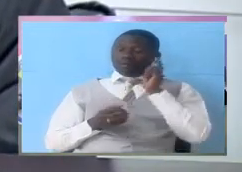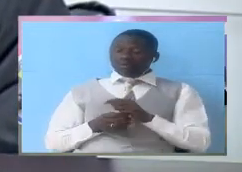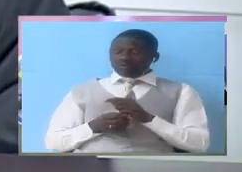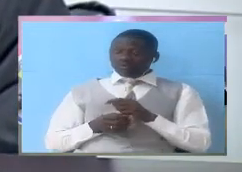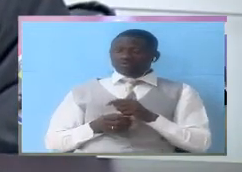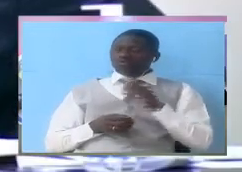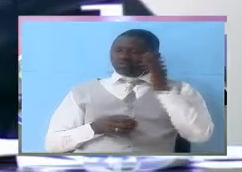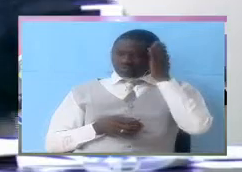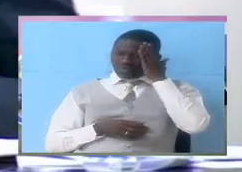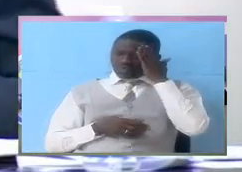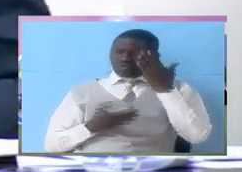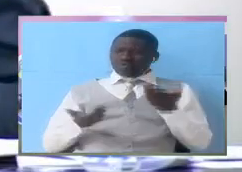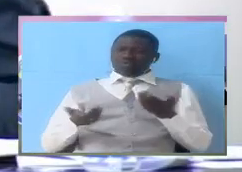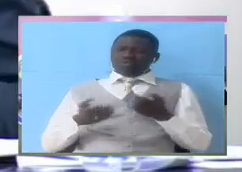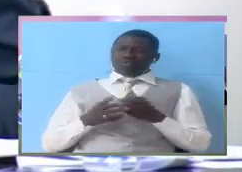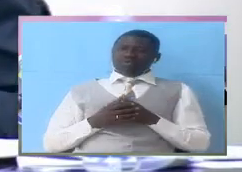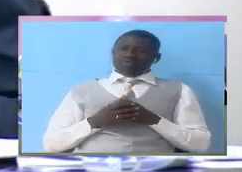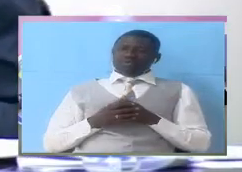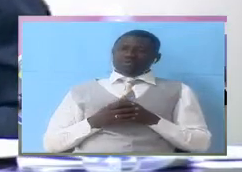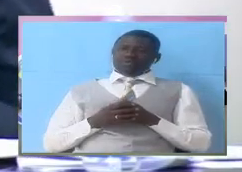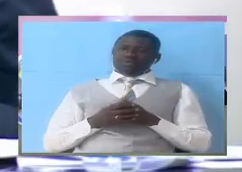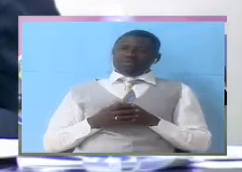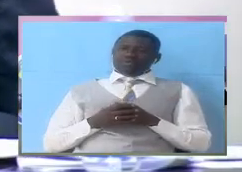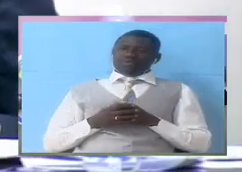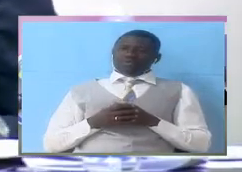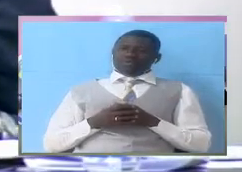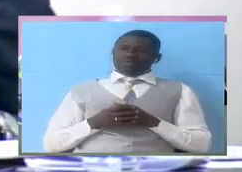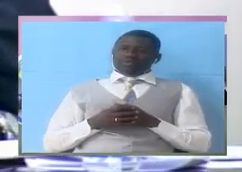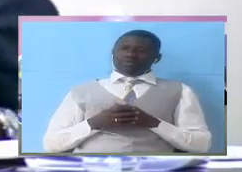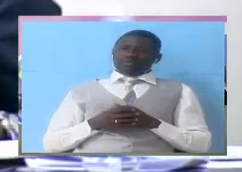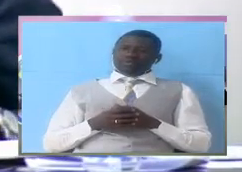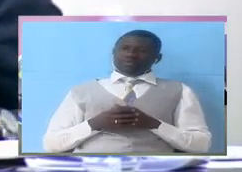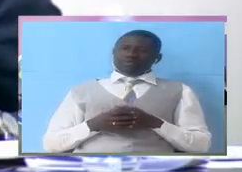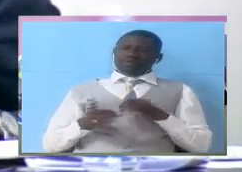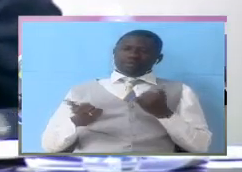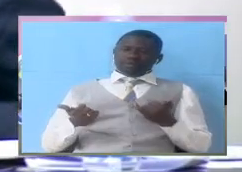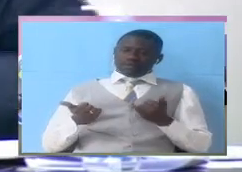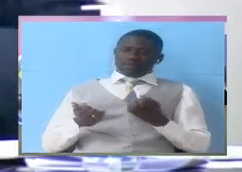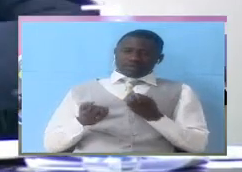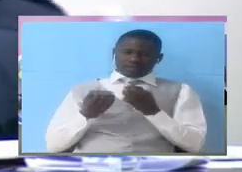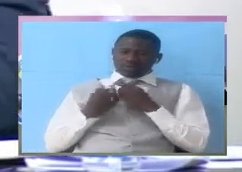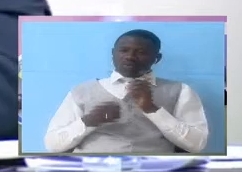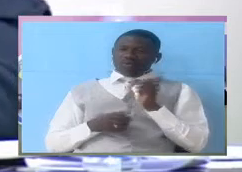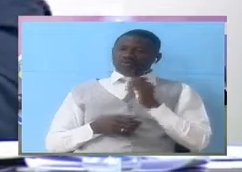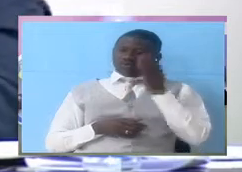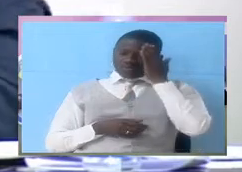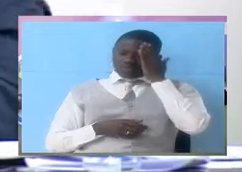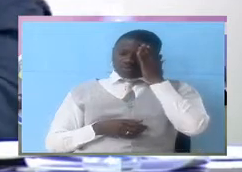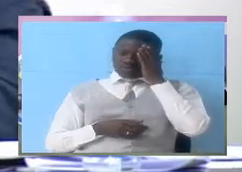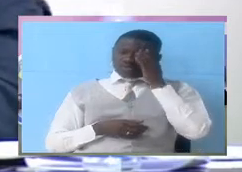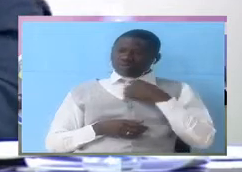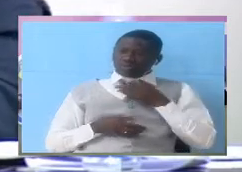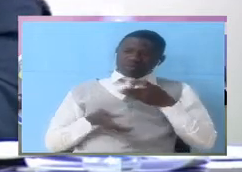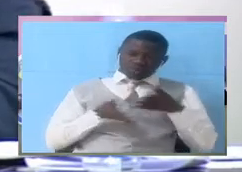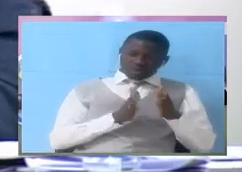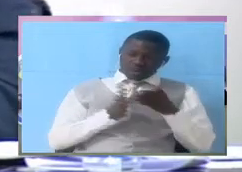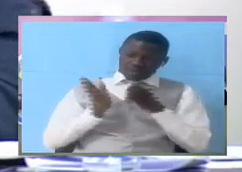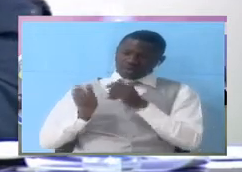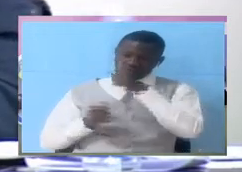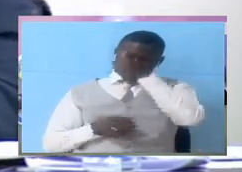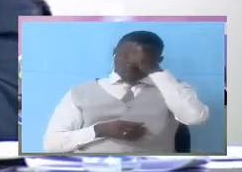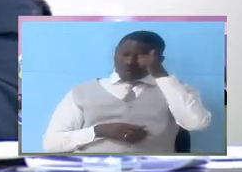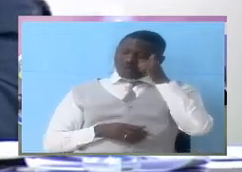And tell us what you knew was the system, the modus operandi of working.